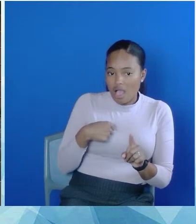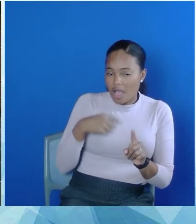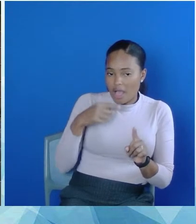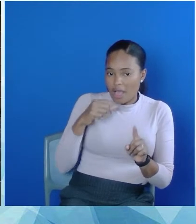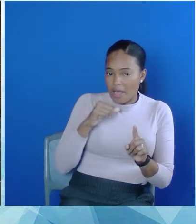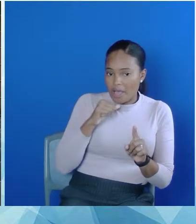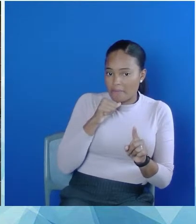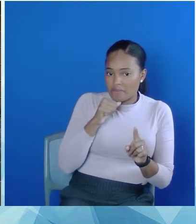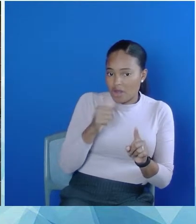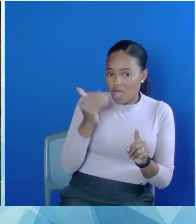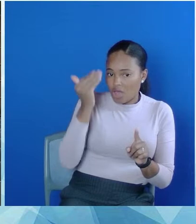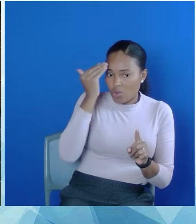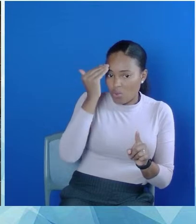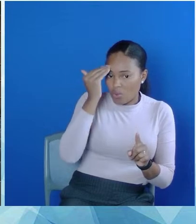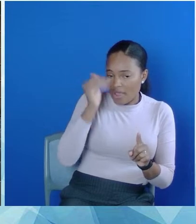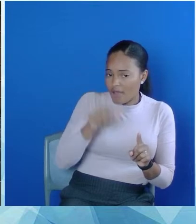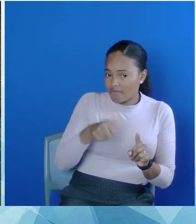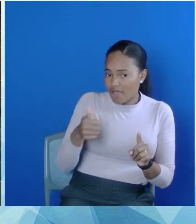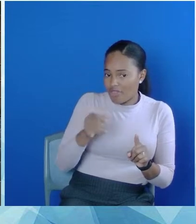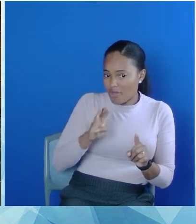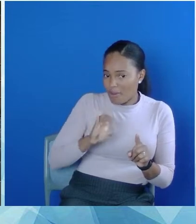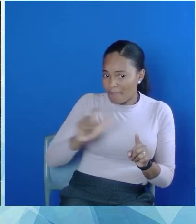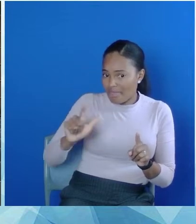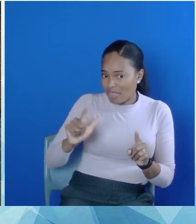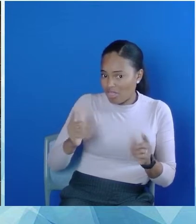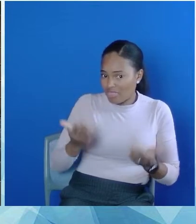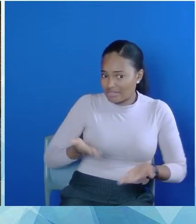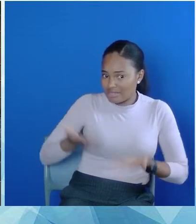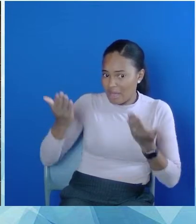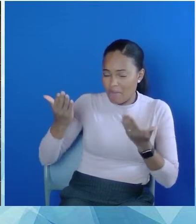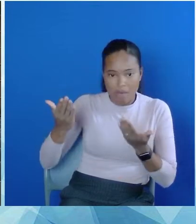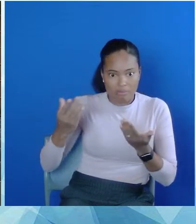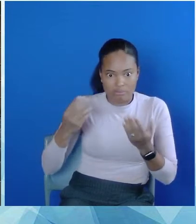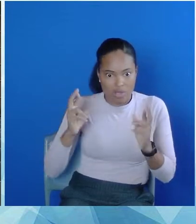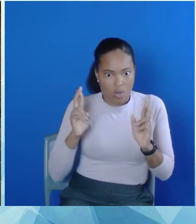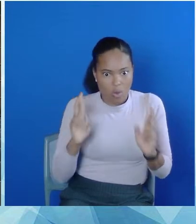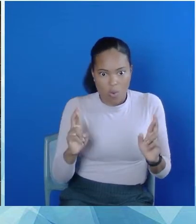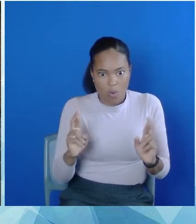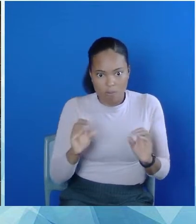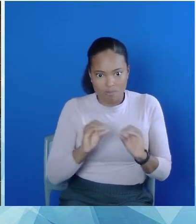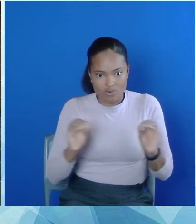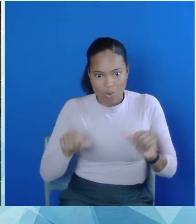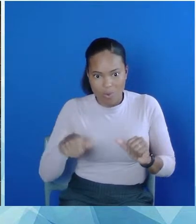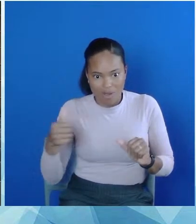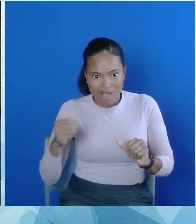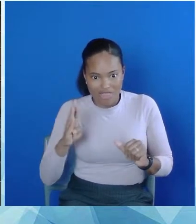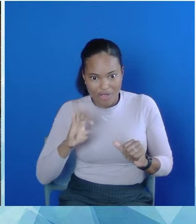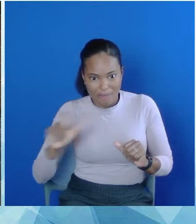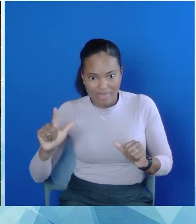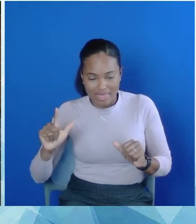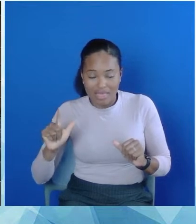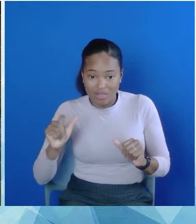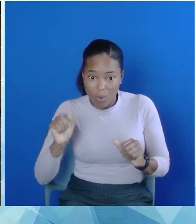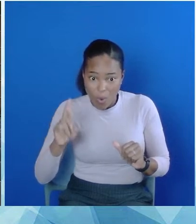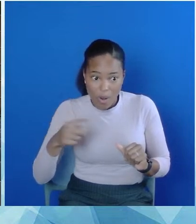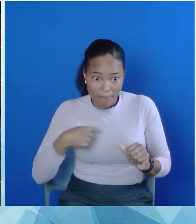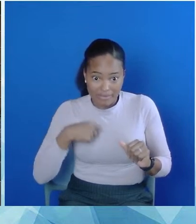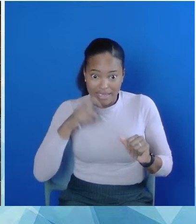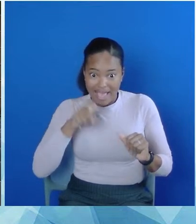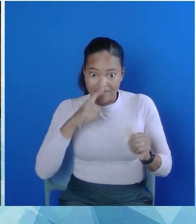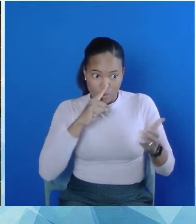any other bill that has come up. I hope there's no bill that's come up right now. Otherwise, I'm going to have to go and take a